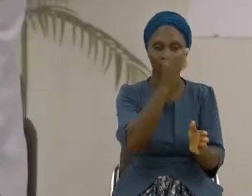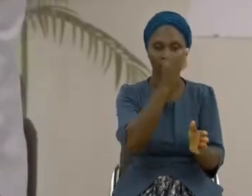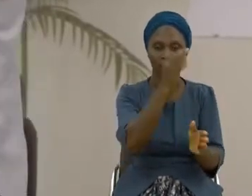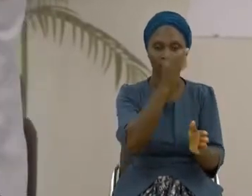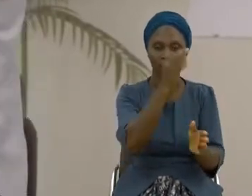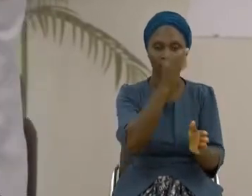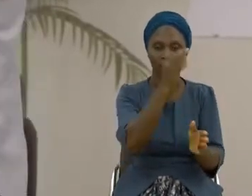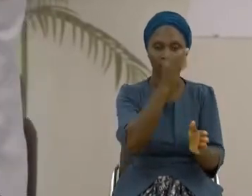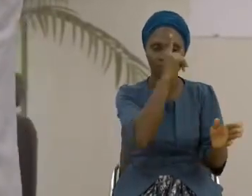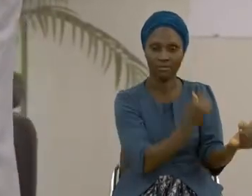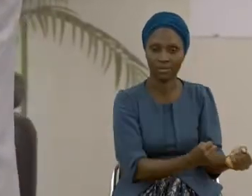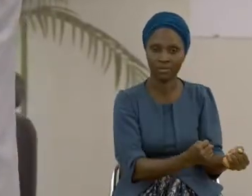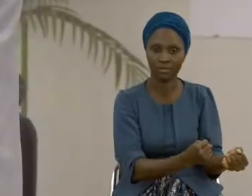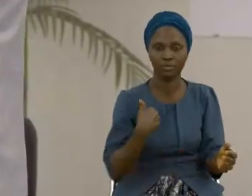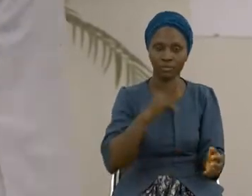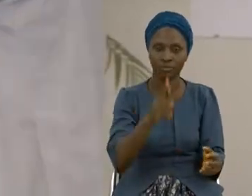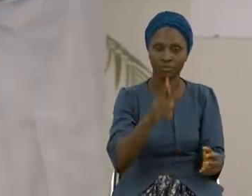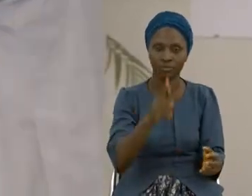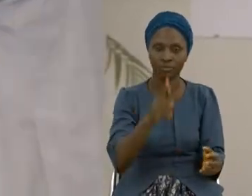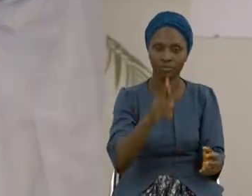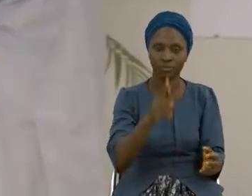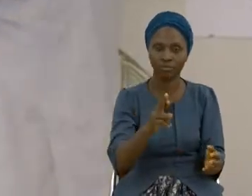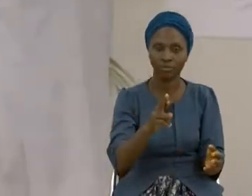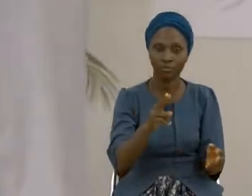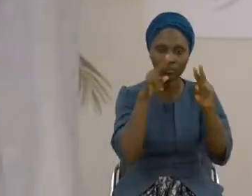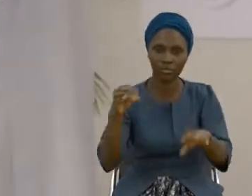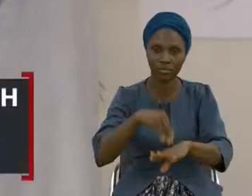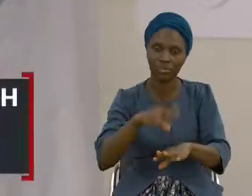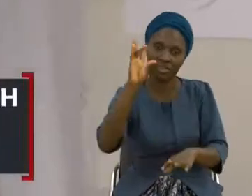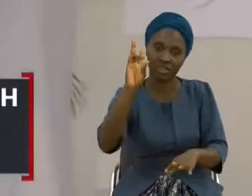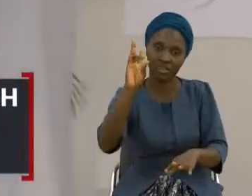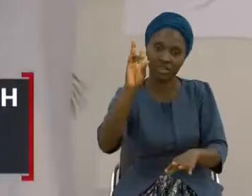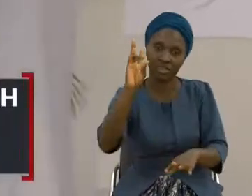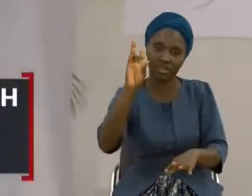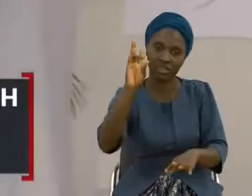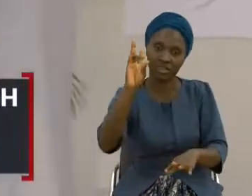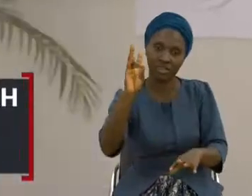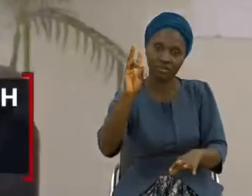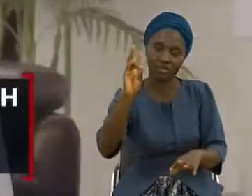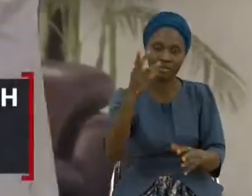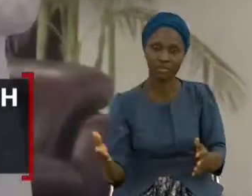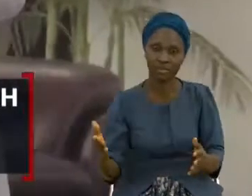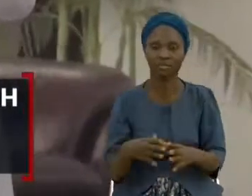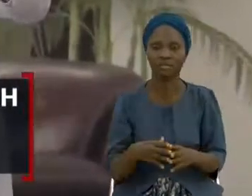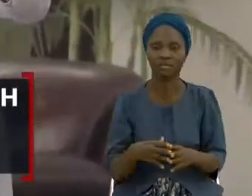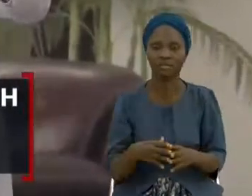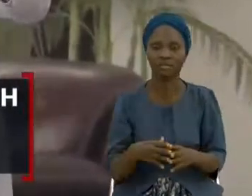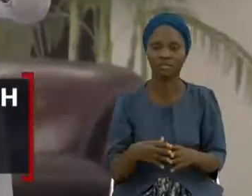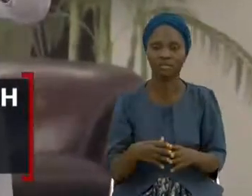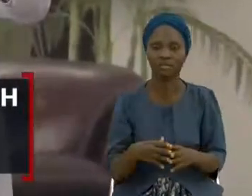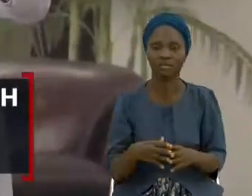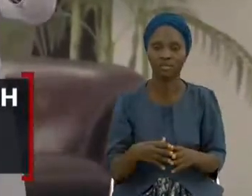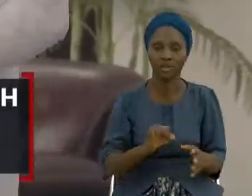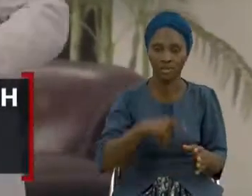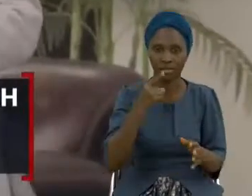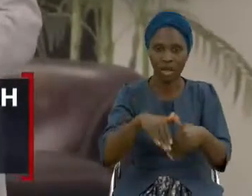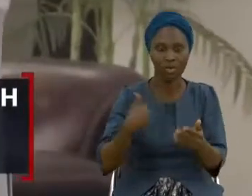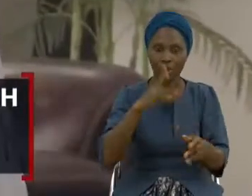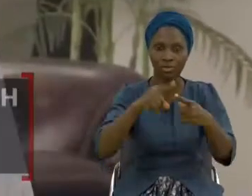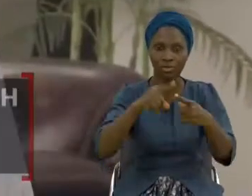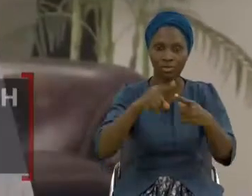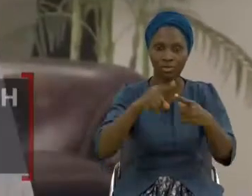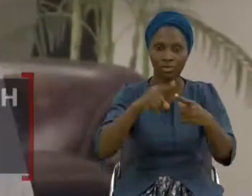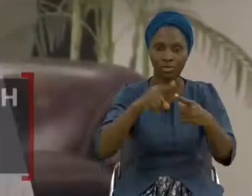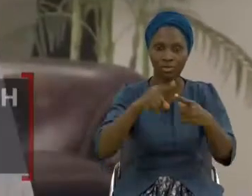things i've told you three now we're going to expand to seven number one the marvels